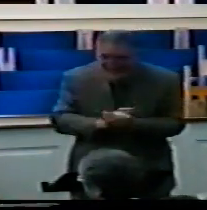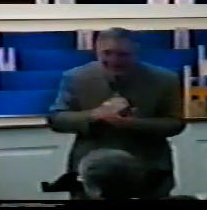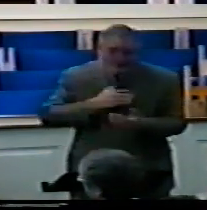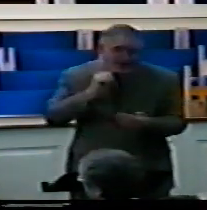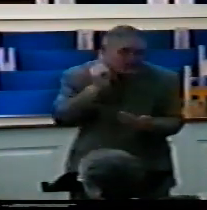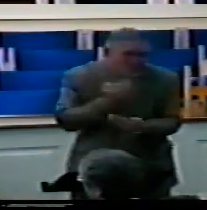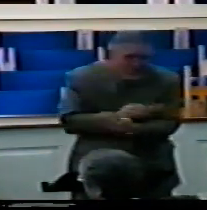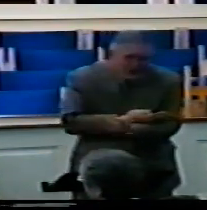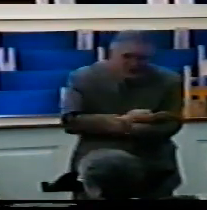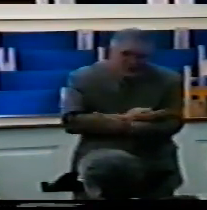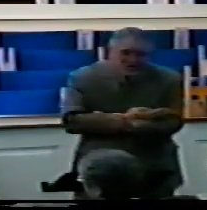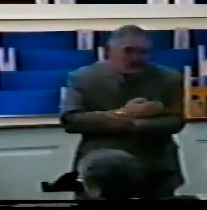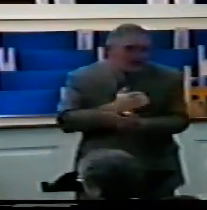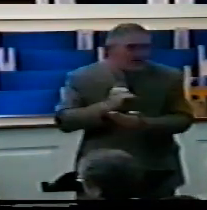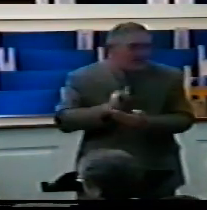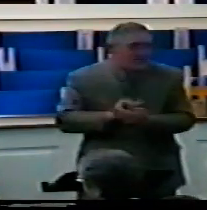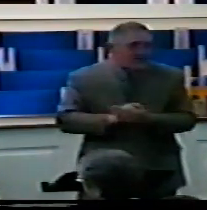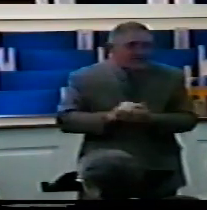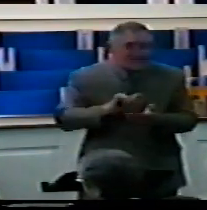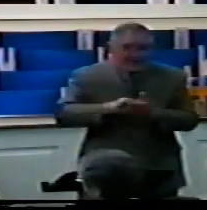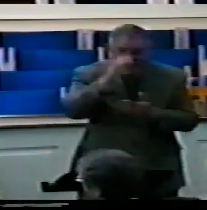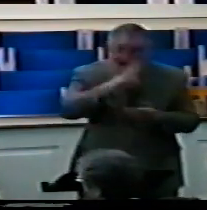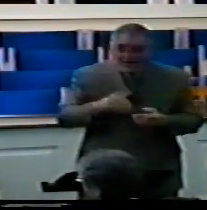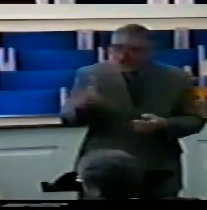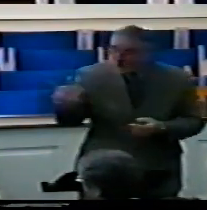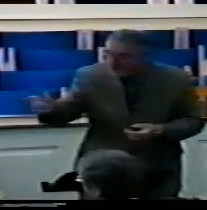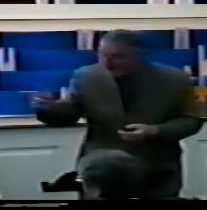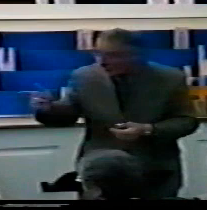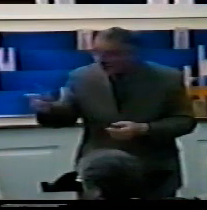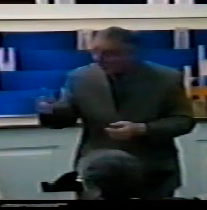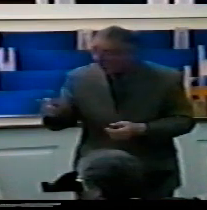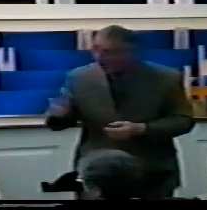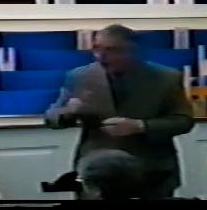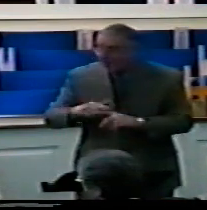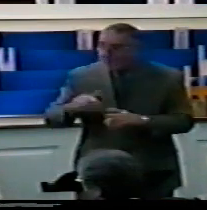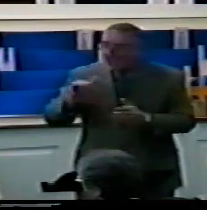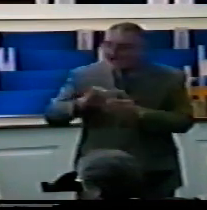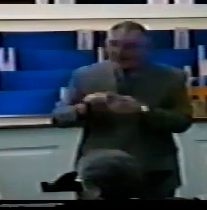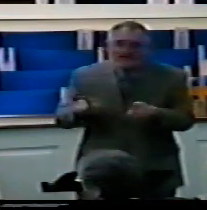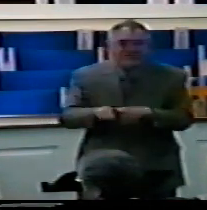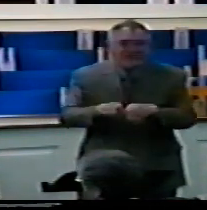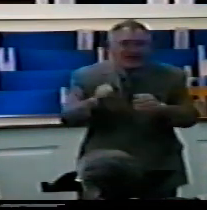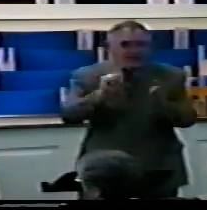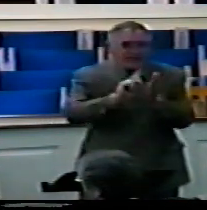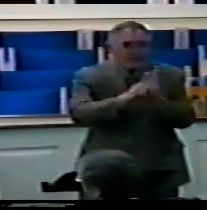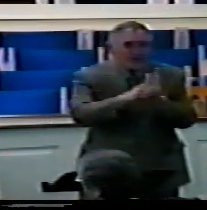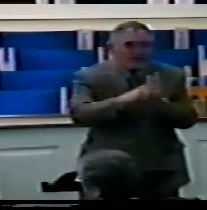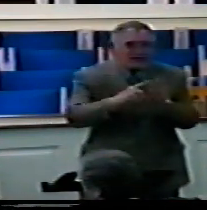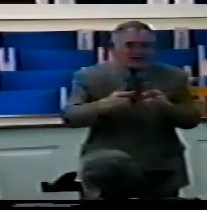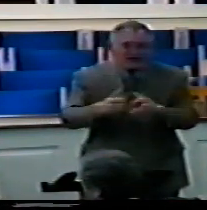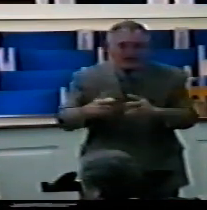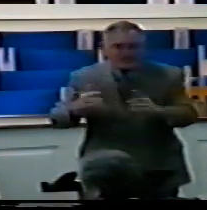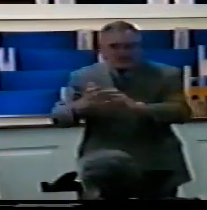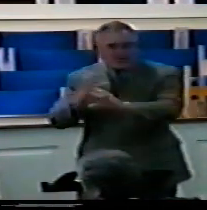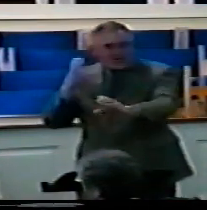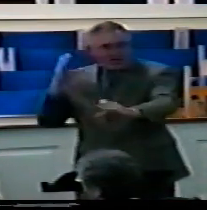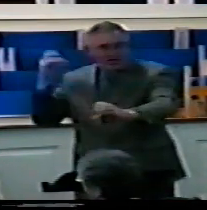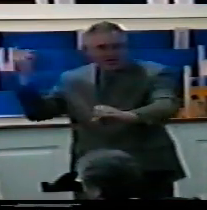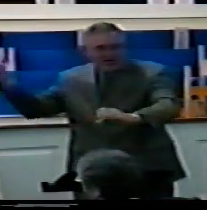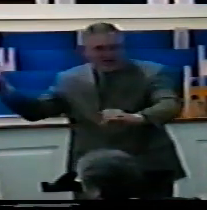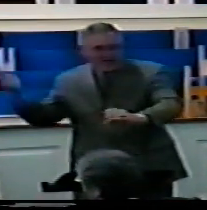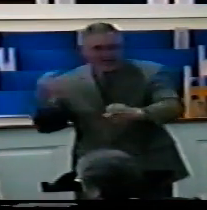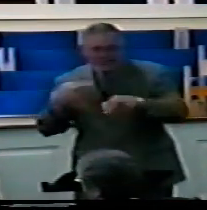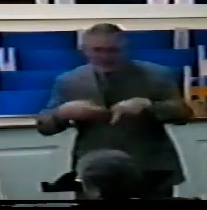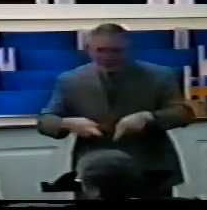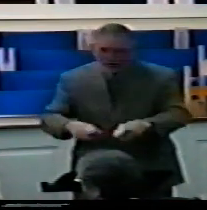daughter? At that very moment, a vehicle came up the road. Now you say, why is that so important? Well,